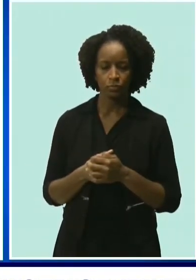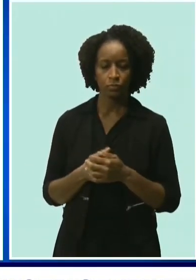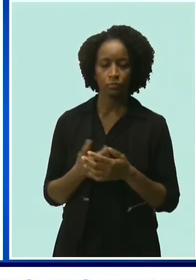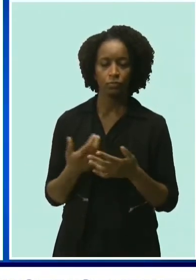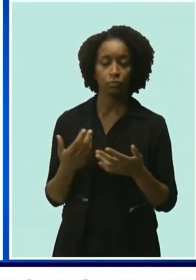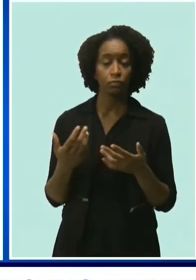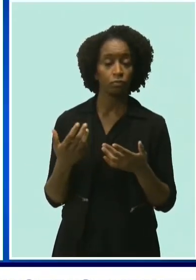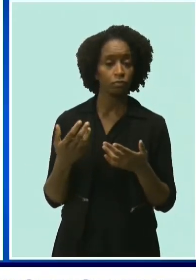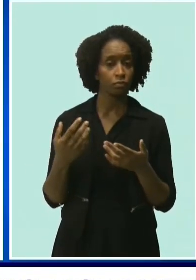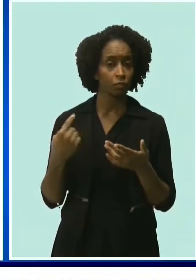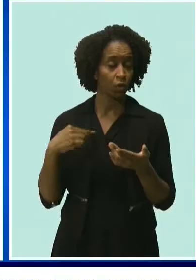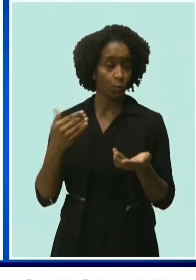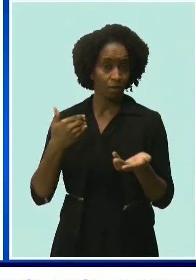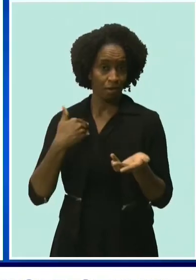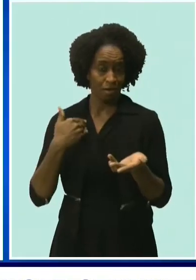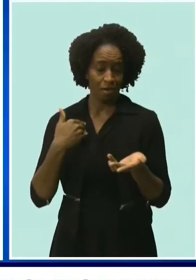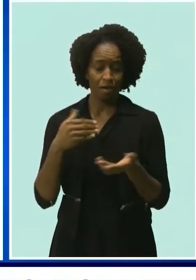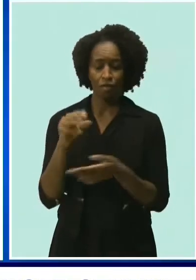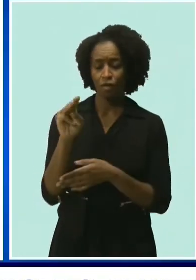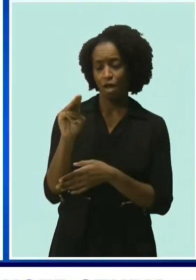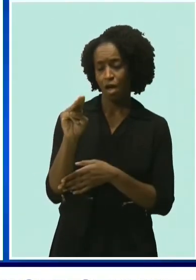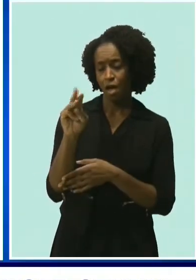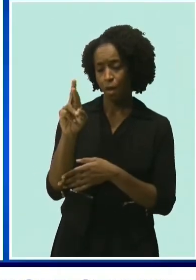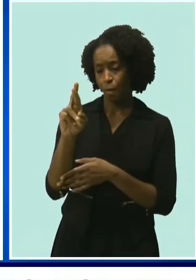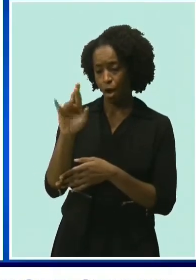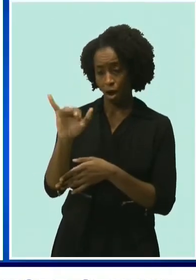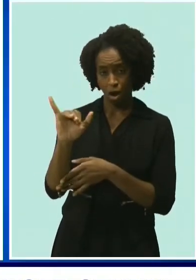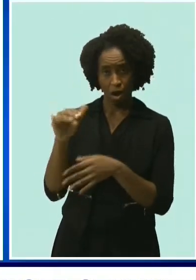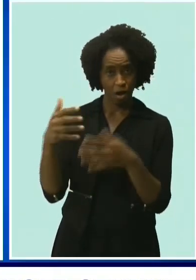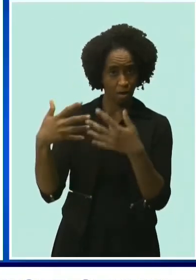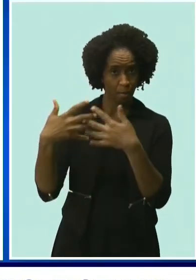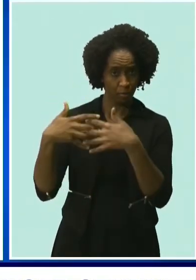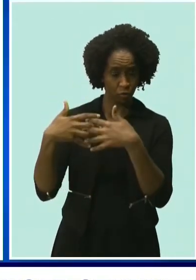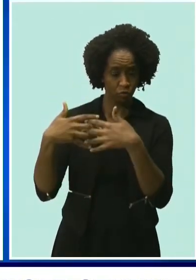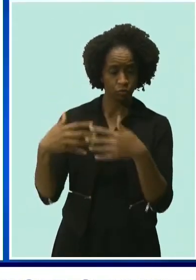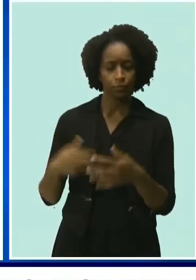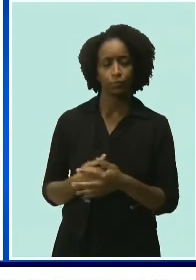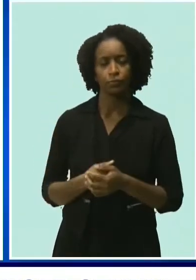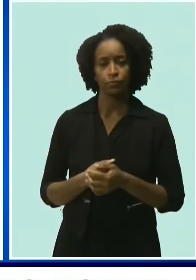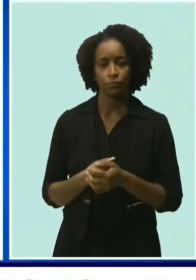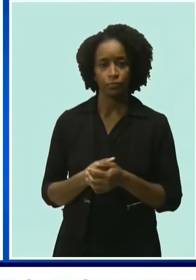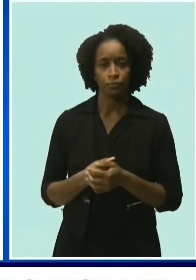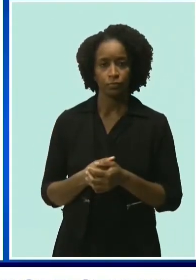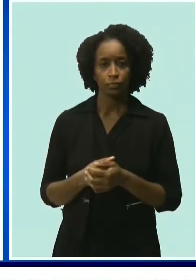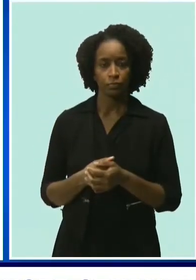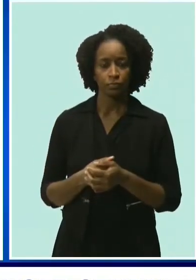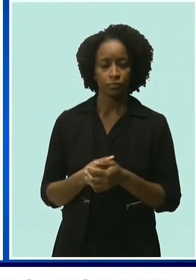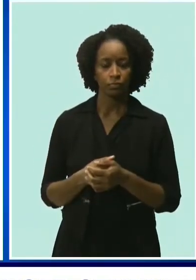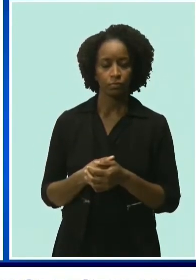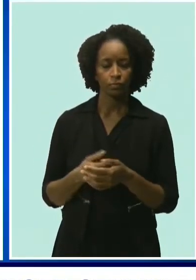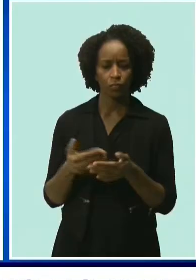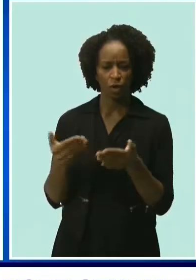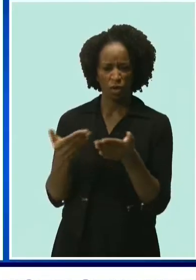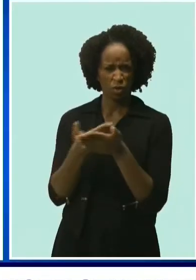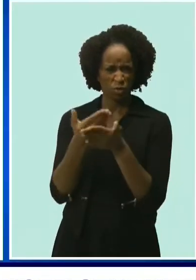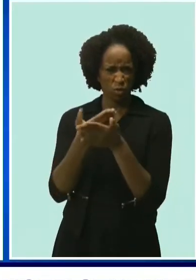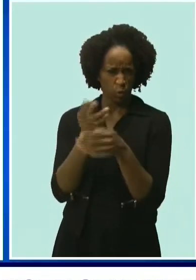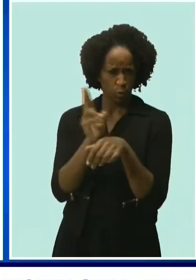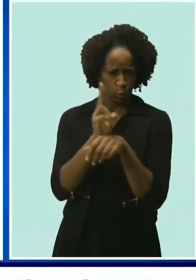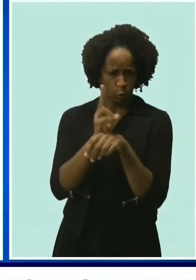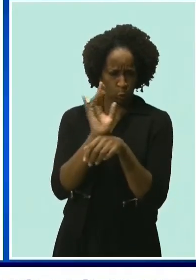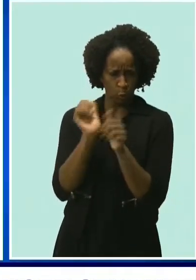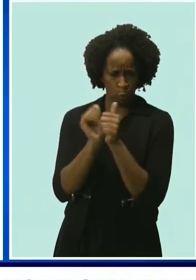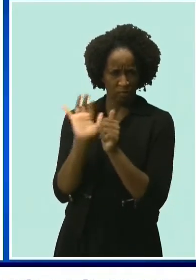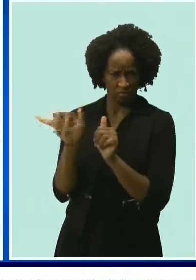a new protocol on the MRI machine, magnetic resonance imaging. And in London at